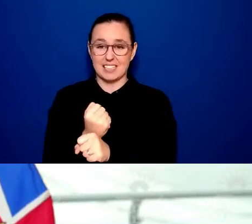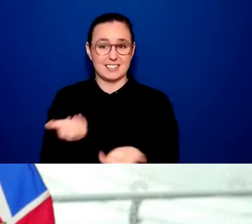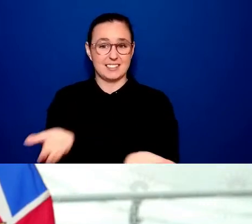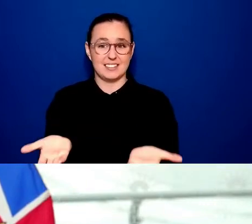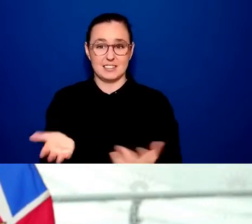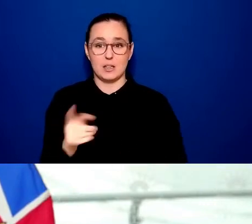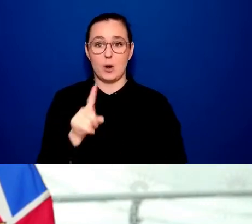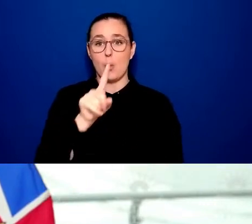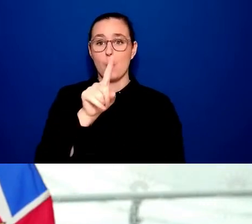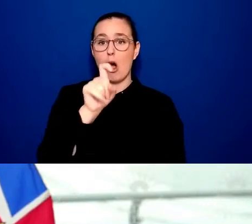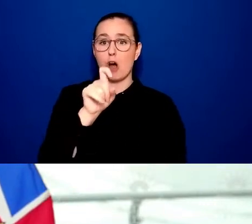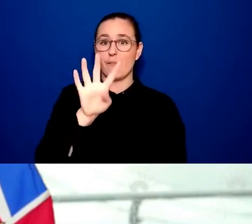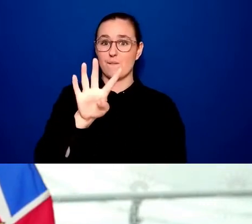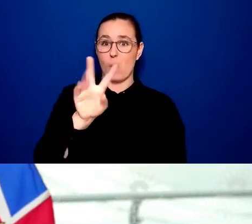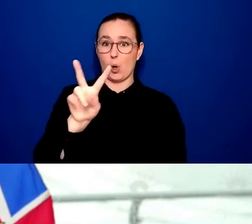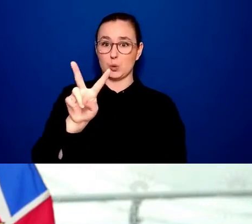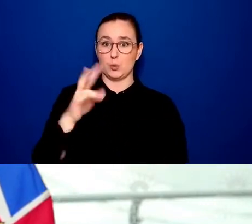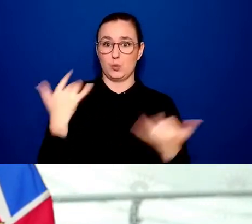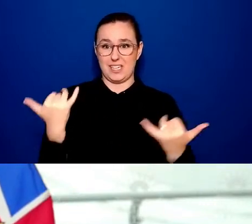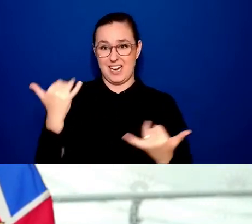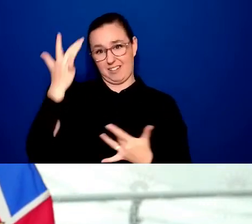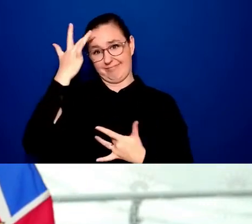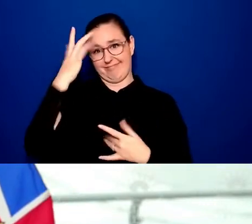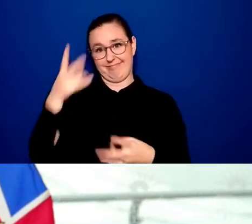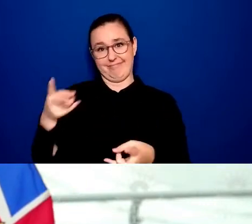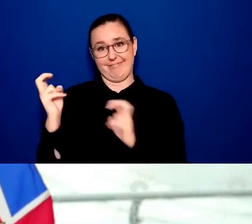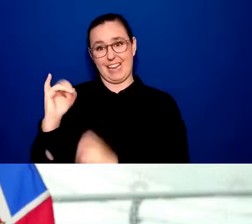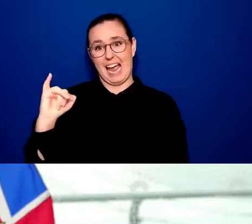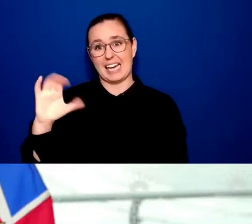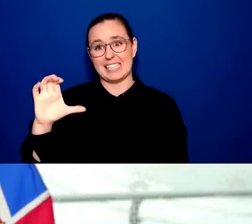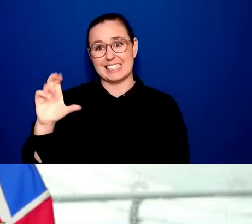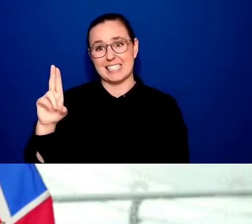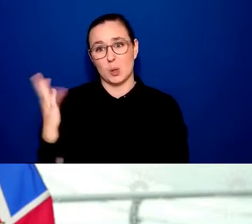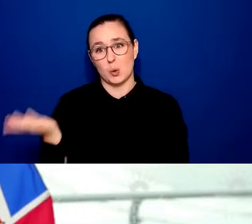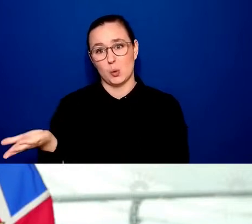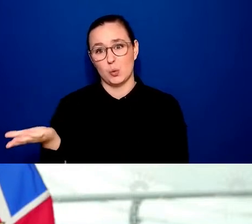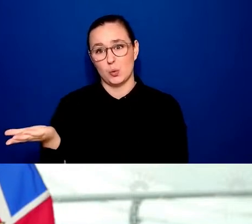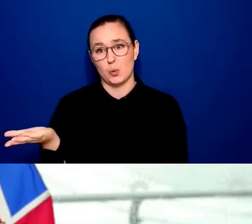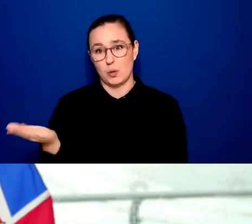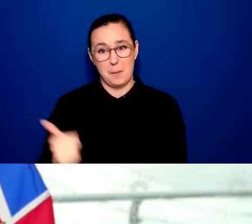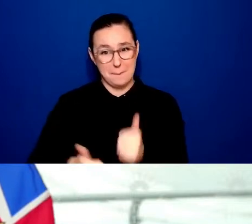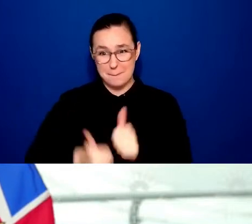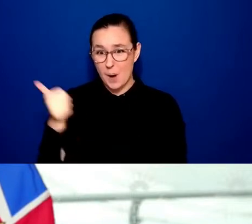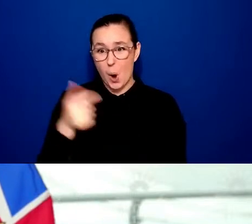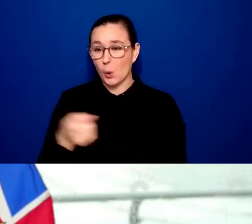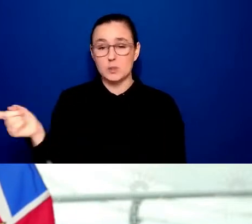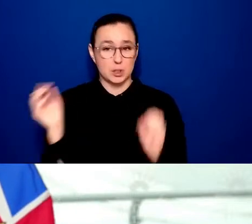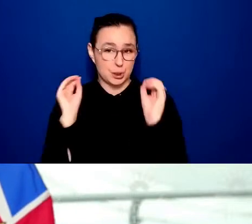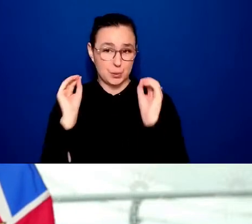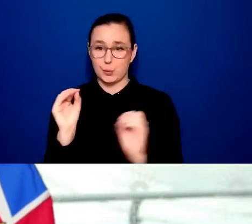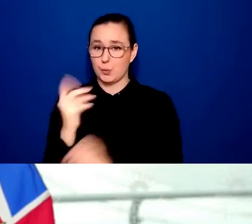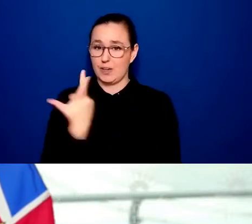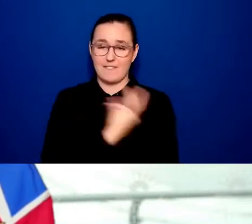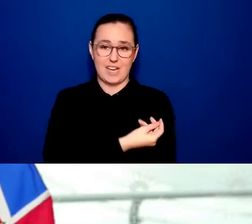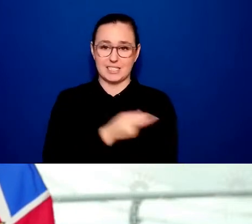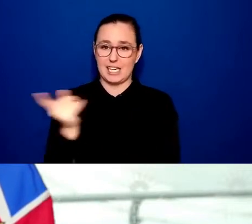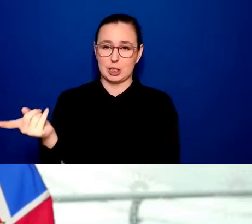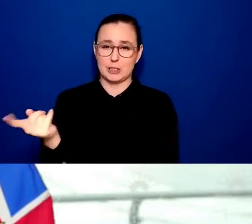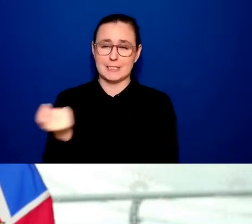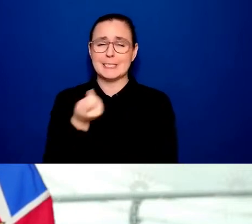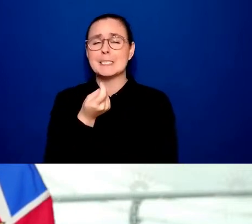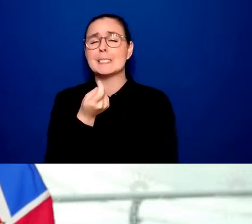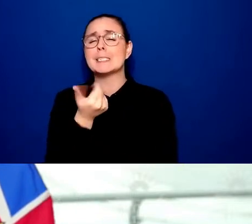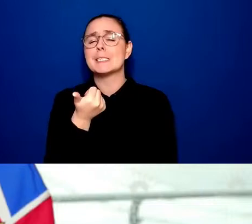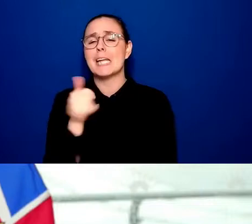people in ICU today, and the vast majority of those are unvaccinated, and only a small number of